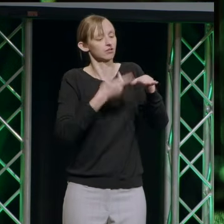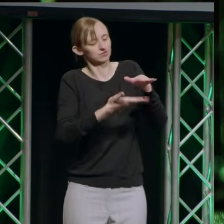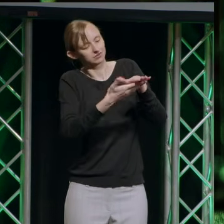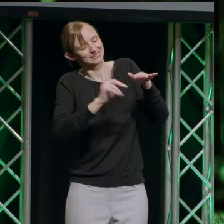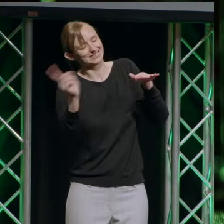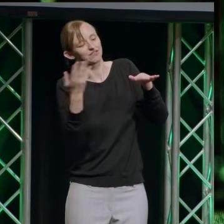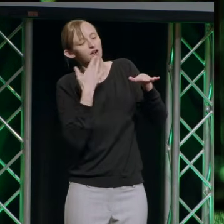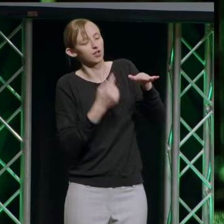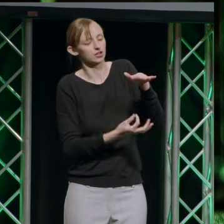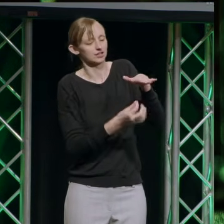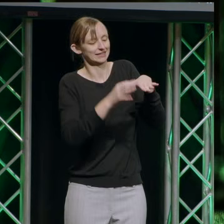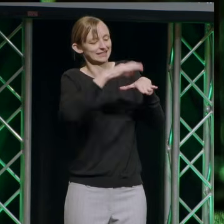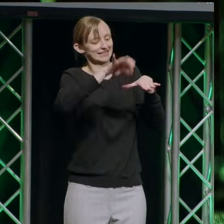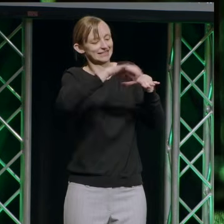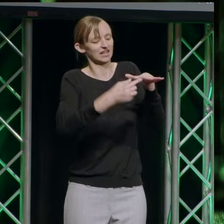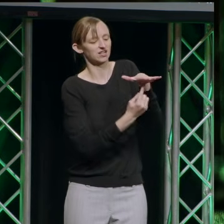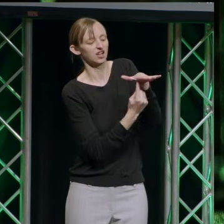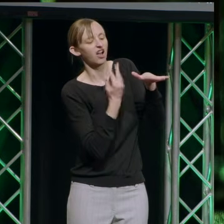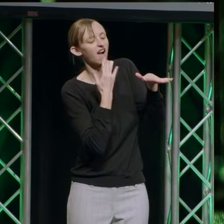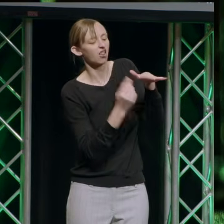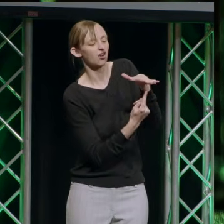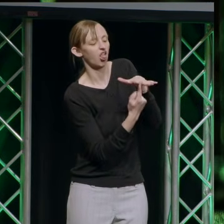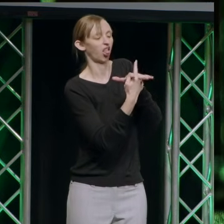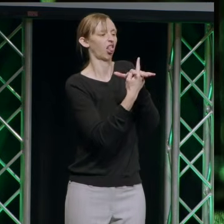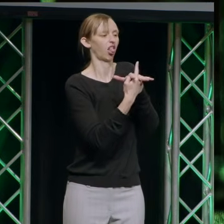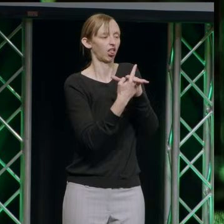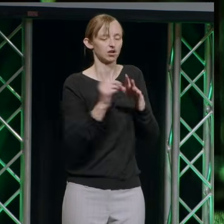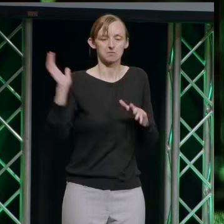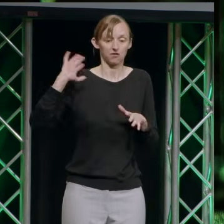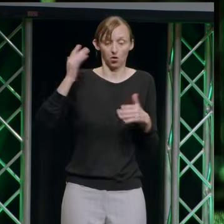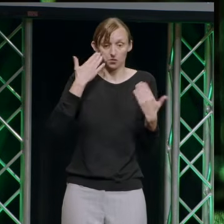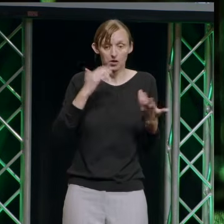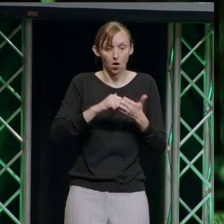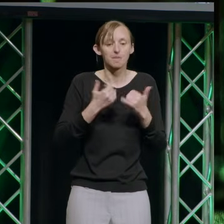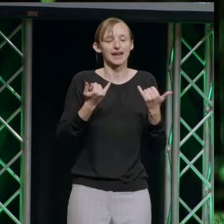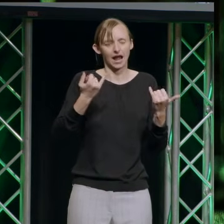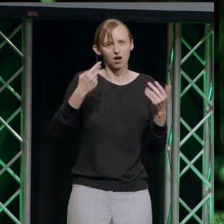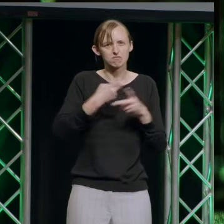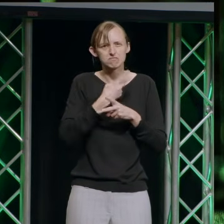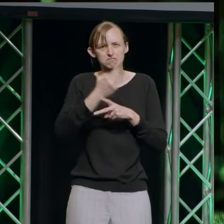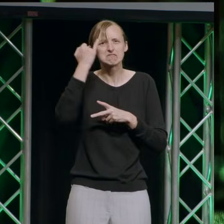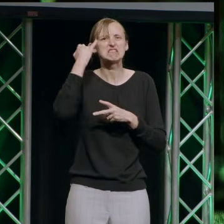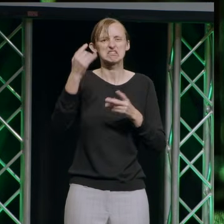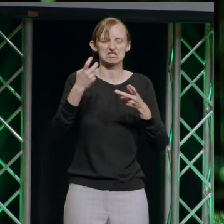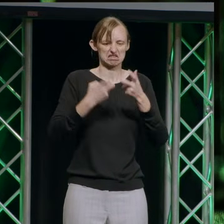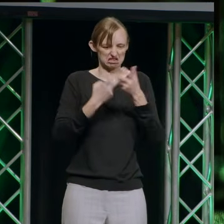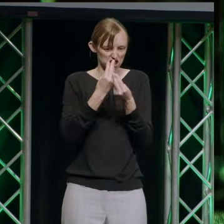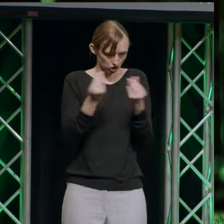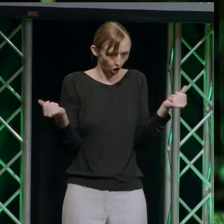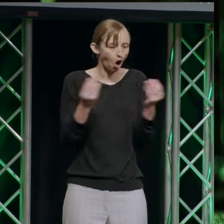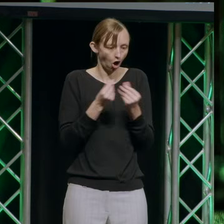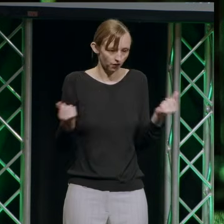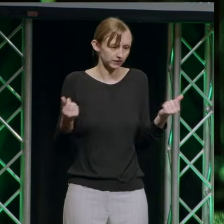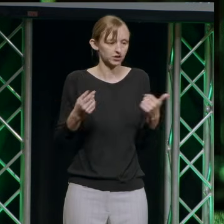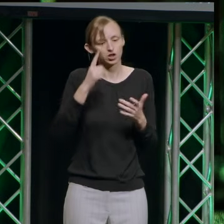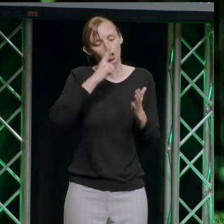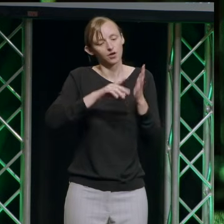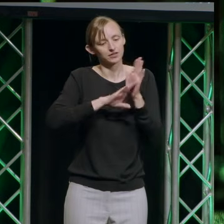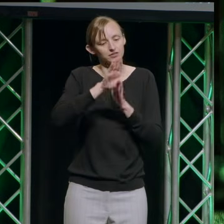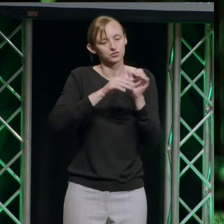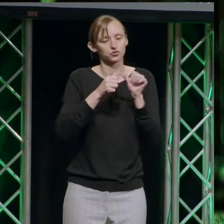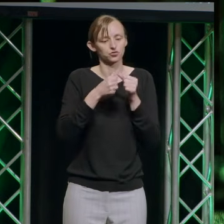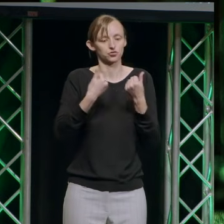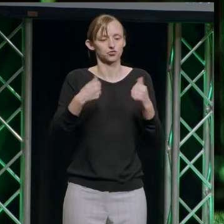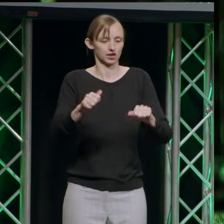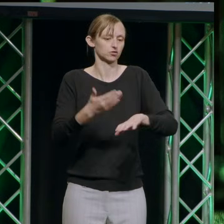of this feedback was things that we hadn't solved for, but we have now, and through continued R&D, we've been trying to develop that. We've